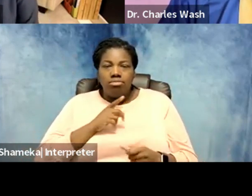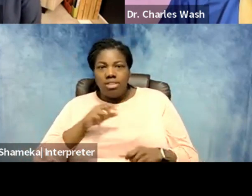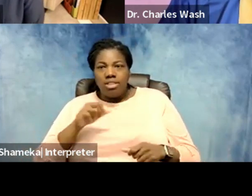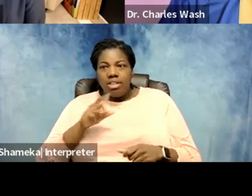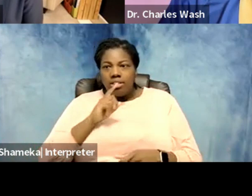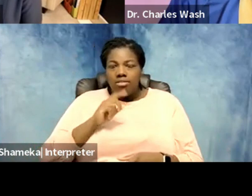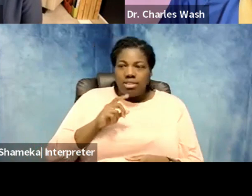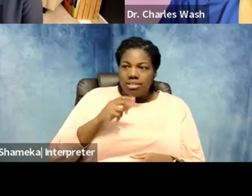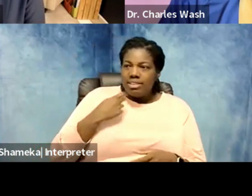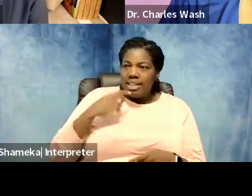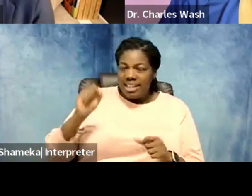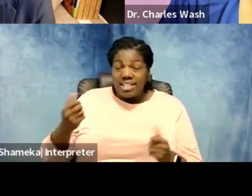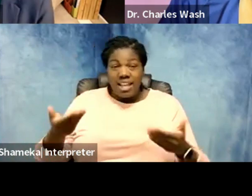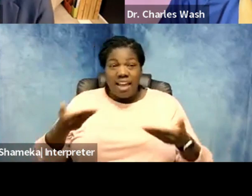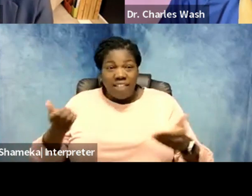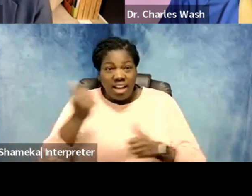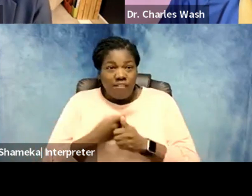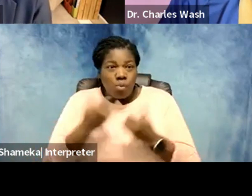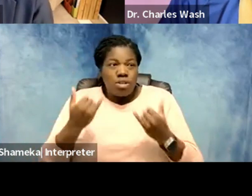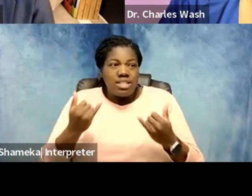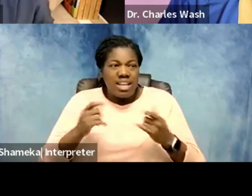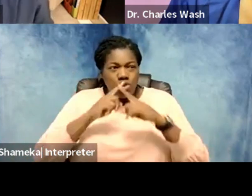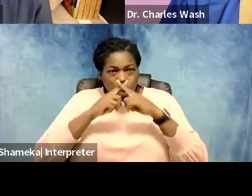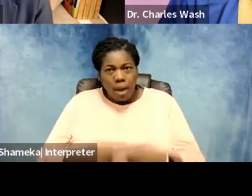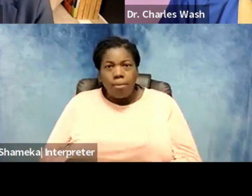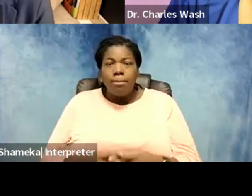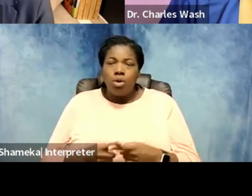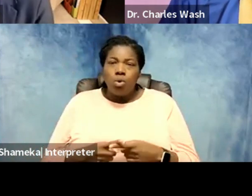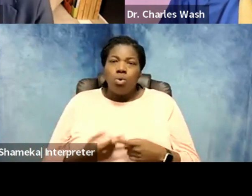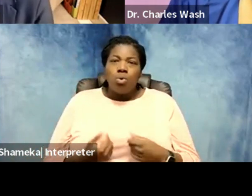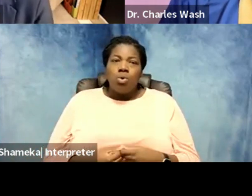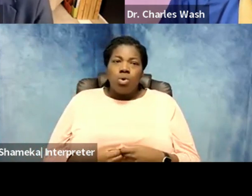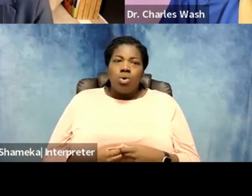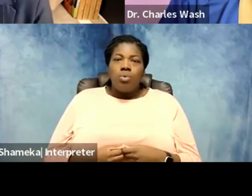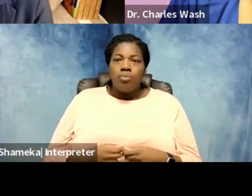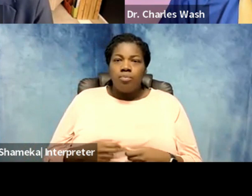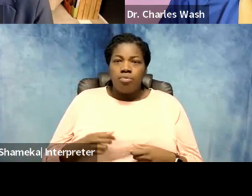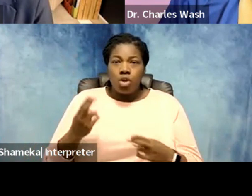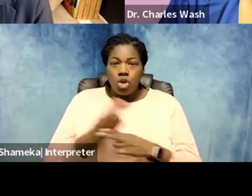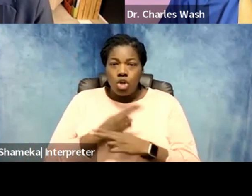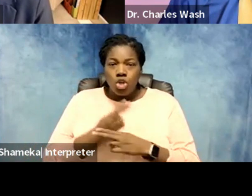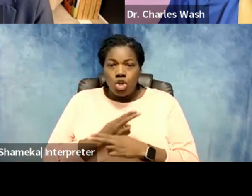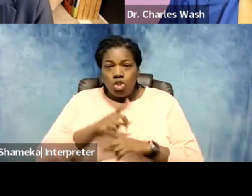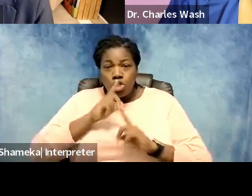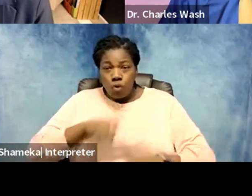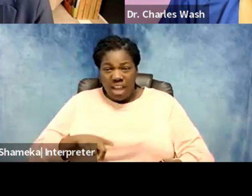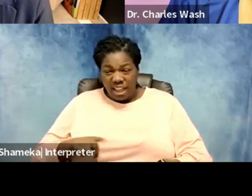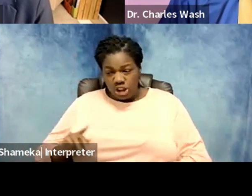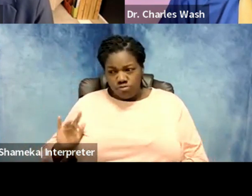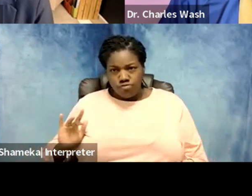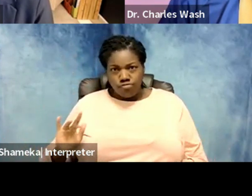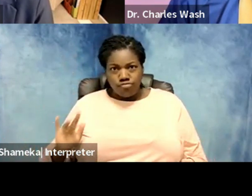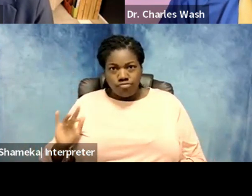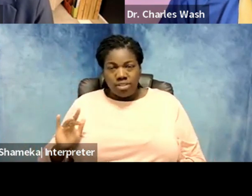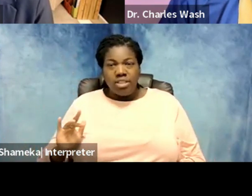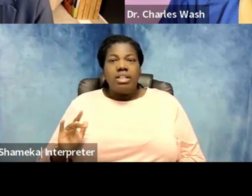At this time, I invite everyone with us today to unmute, or as Charity pointed out, use the Zoom reaction icons to